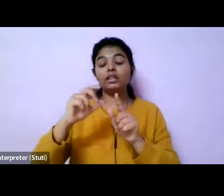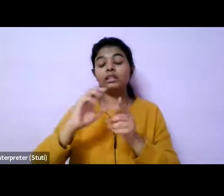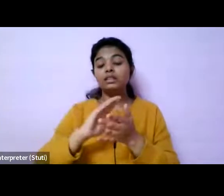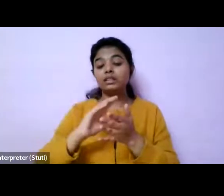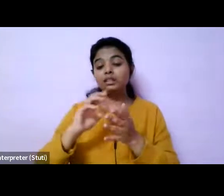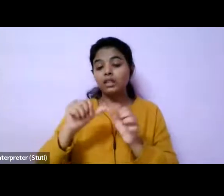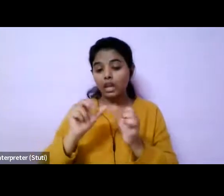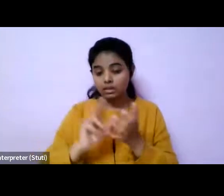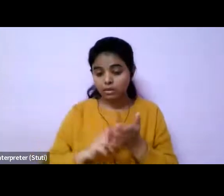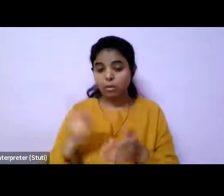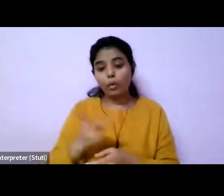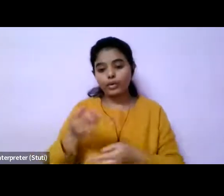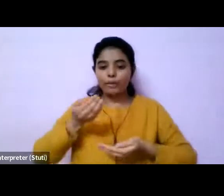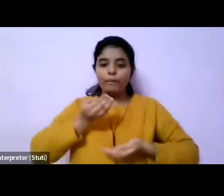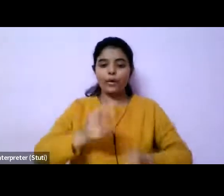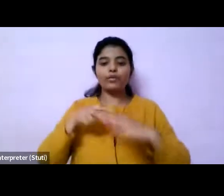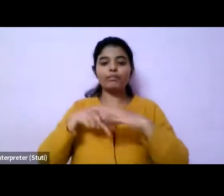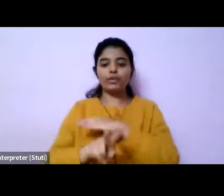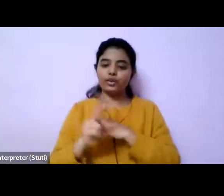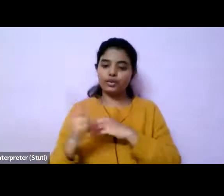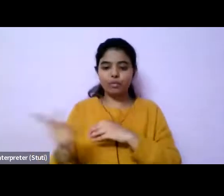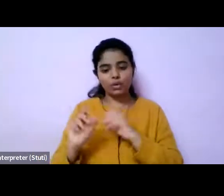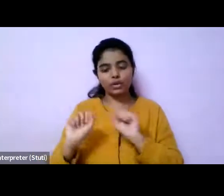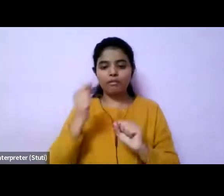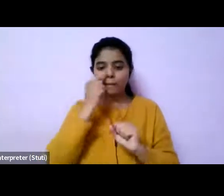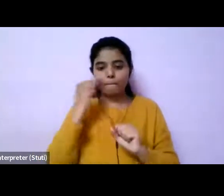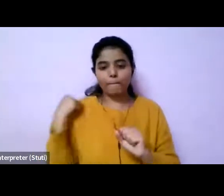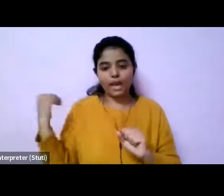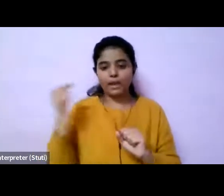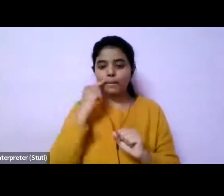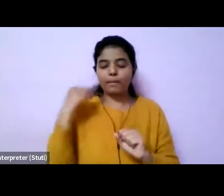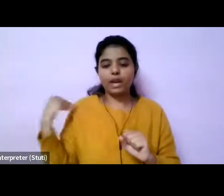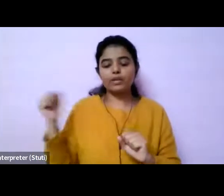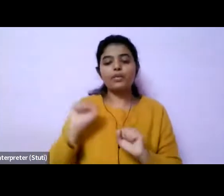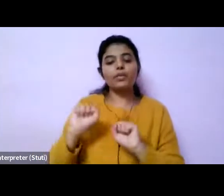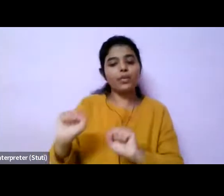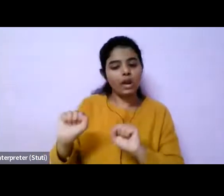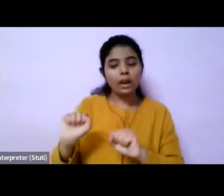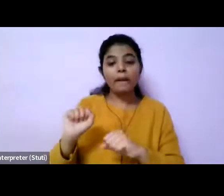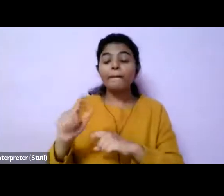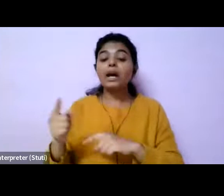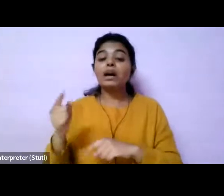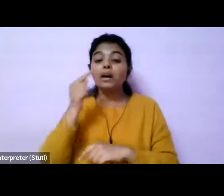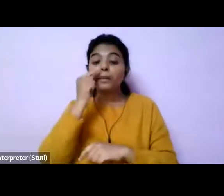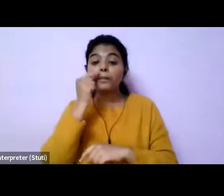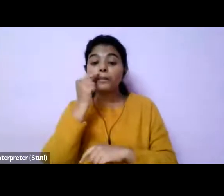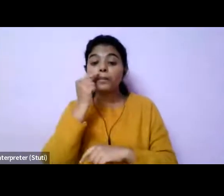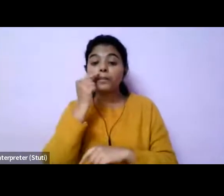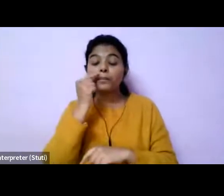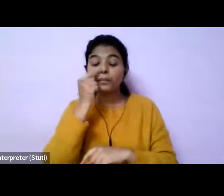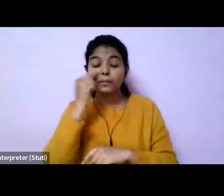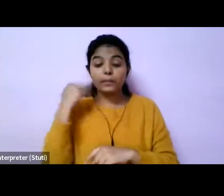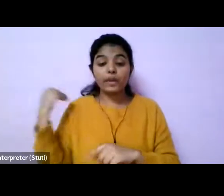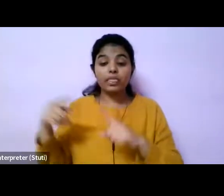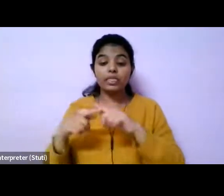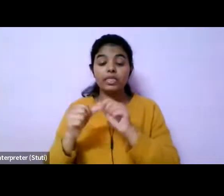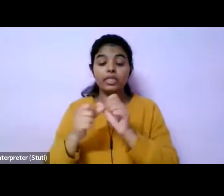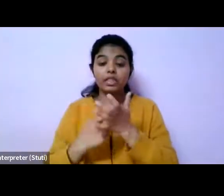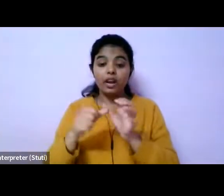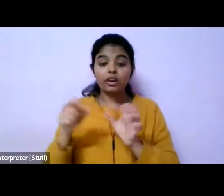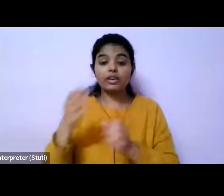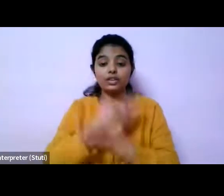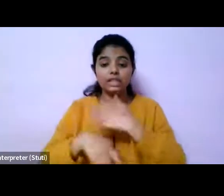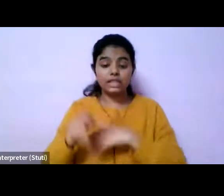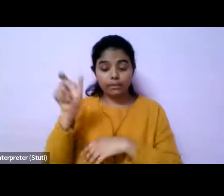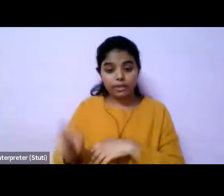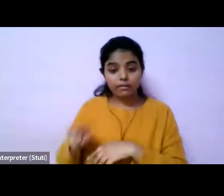and separated after multiple sinuous and medical procedures. As a disabled woman under a perpetual patriarchal scanner,